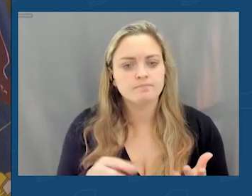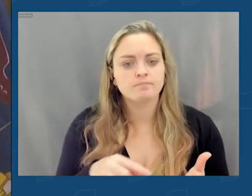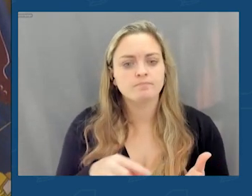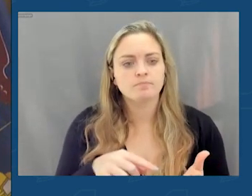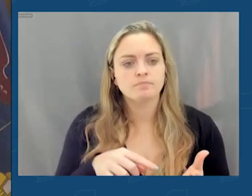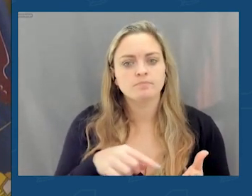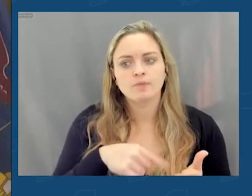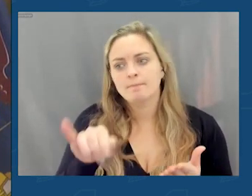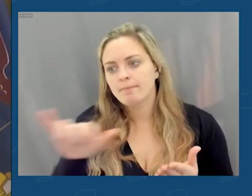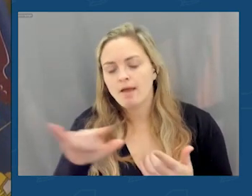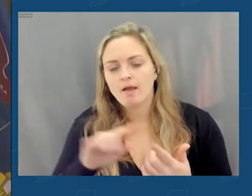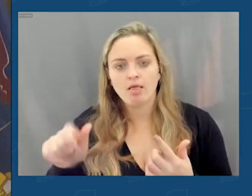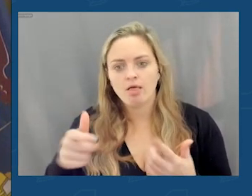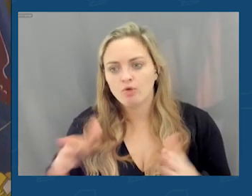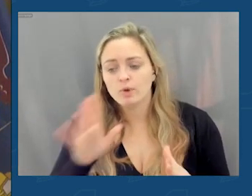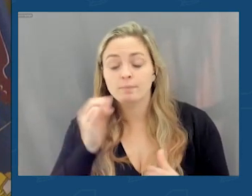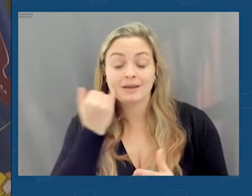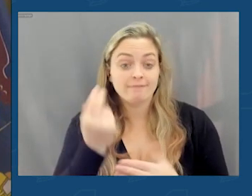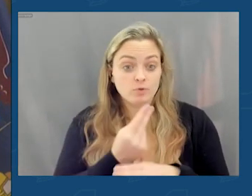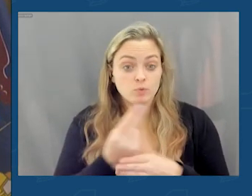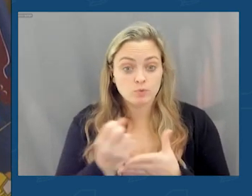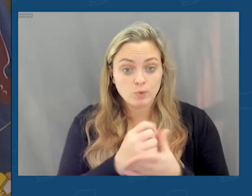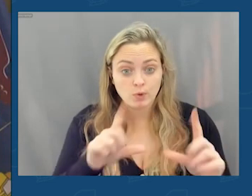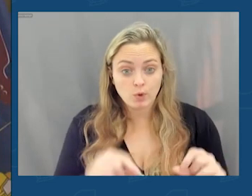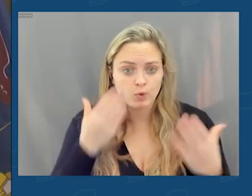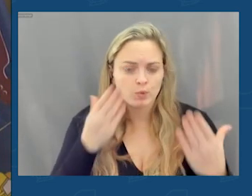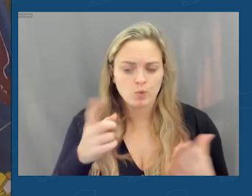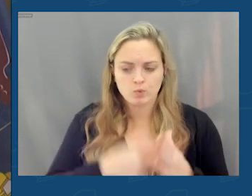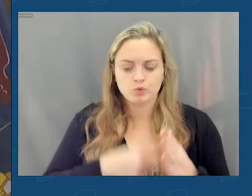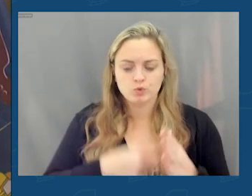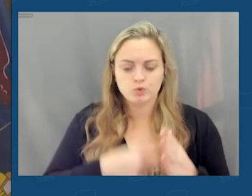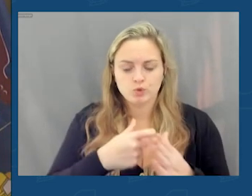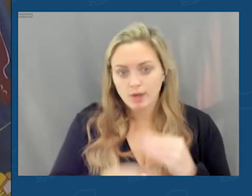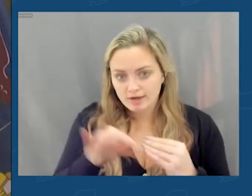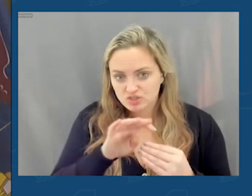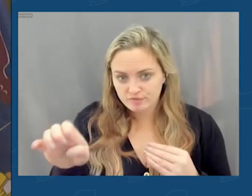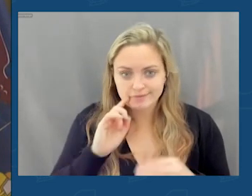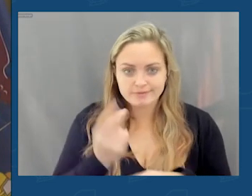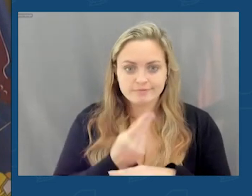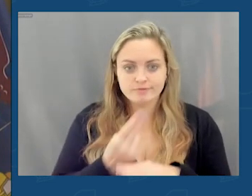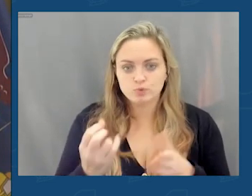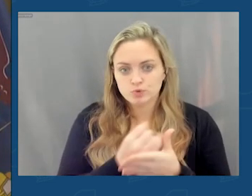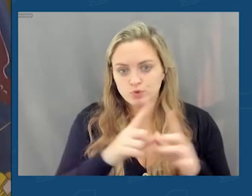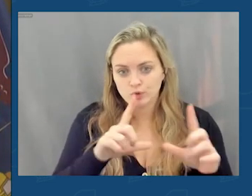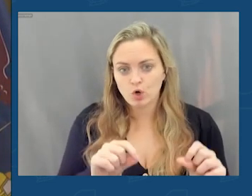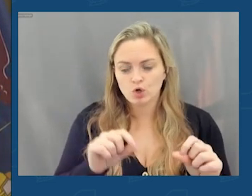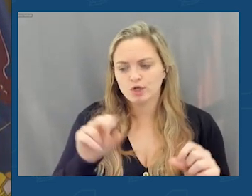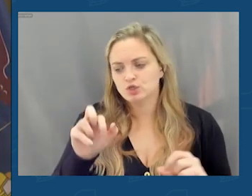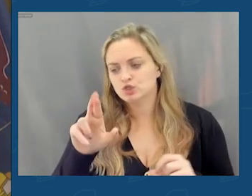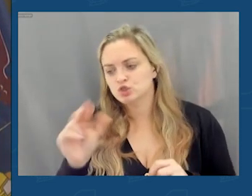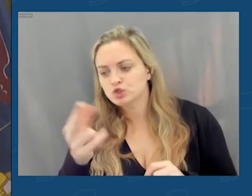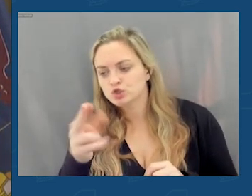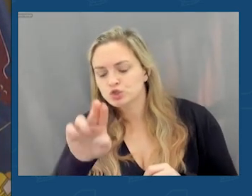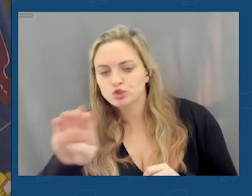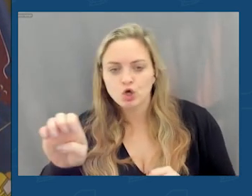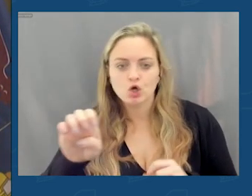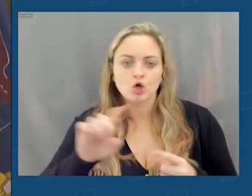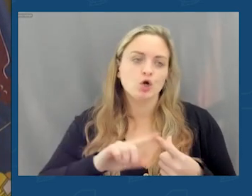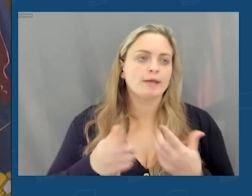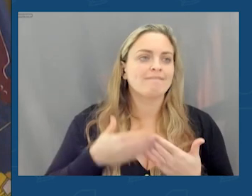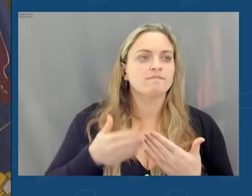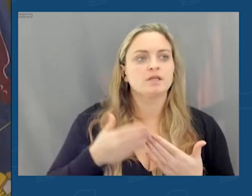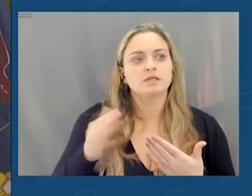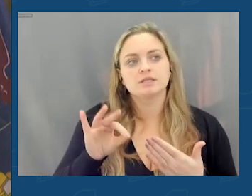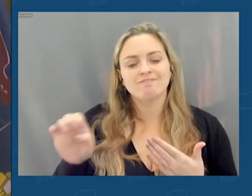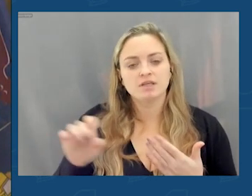it. But if you have a credit card, you don't even know that they're charging you extra fees to use it. And it's buried as a surcharge, a service fee, a convenience fee. Or they